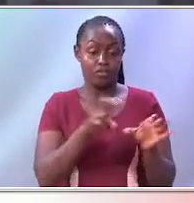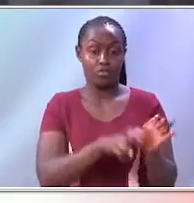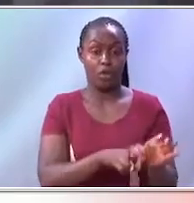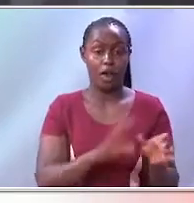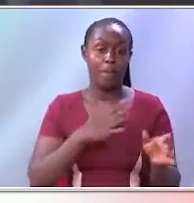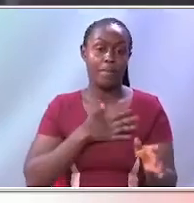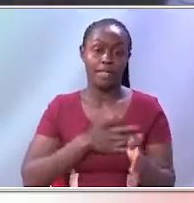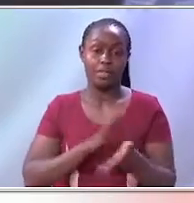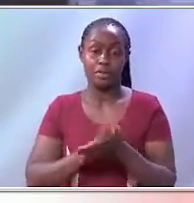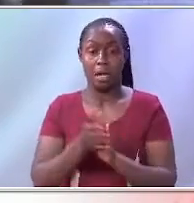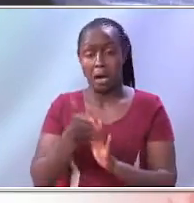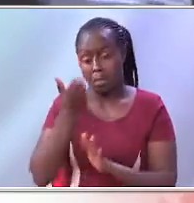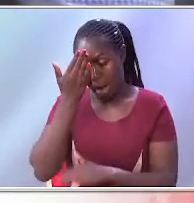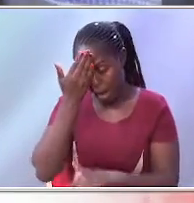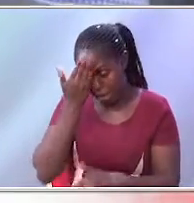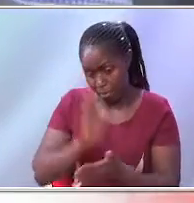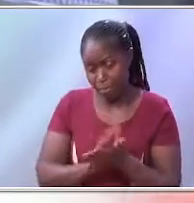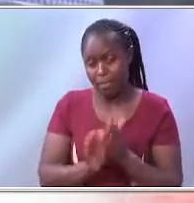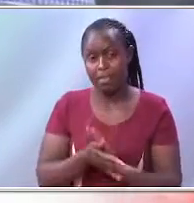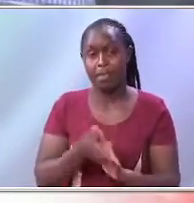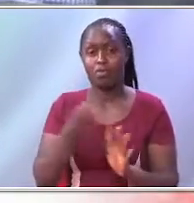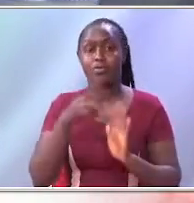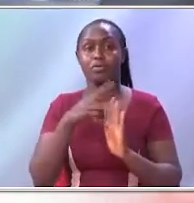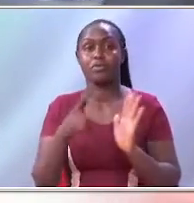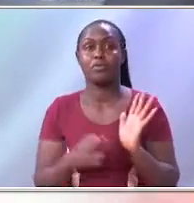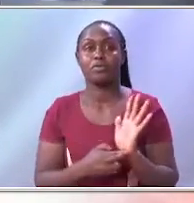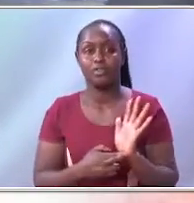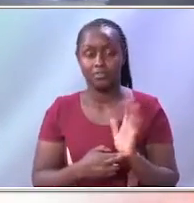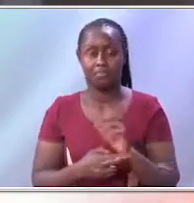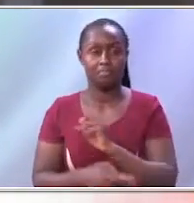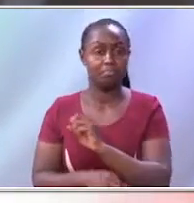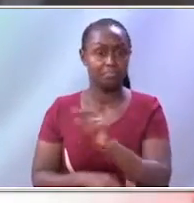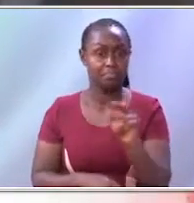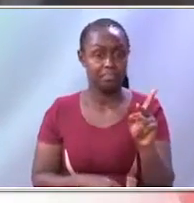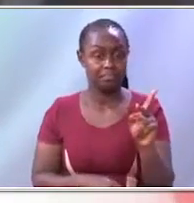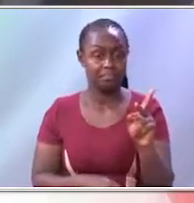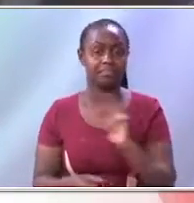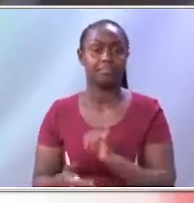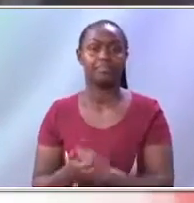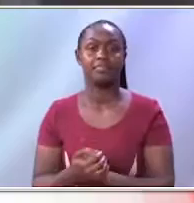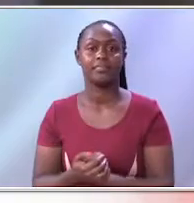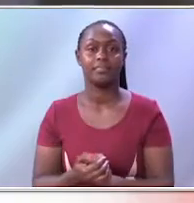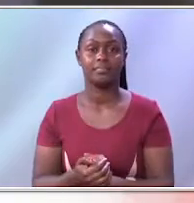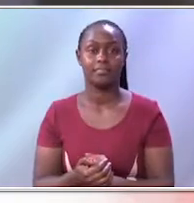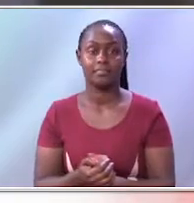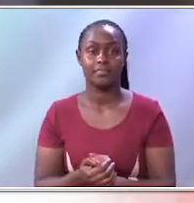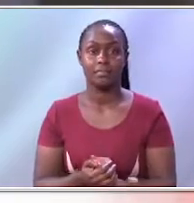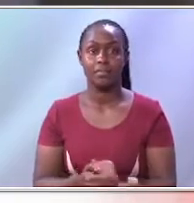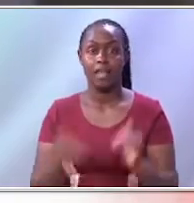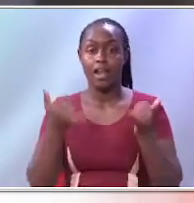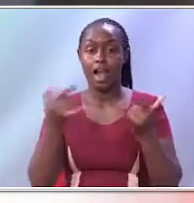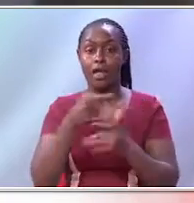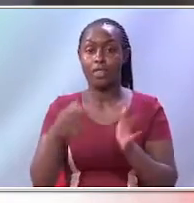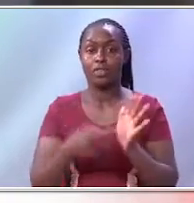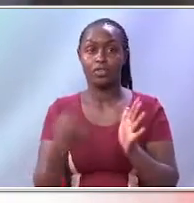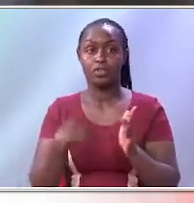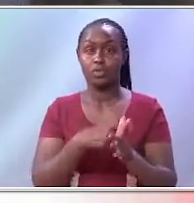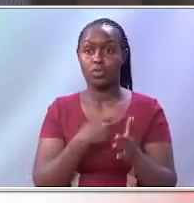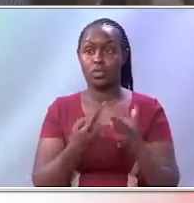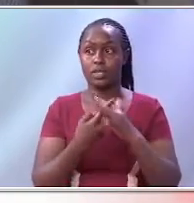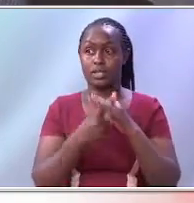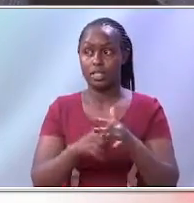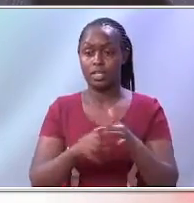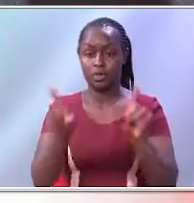Pole bila mashati yoyote. Sasa hii mwenendo tumeanza ni kama ile ya